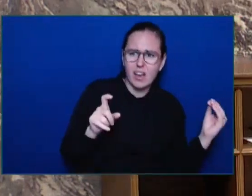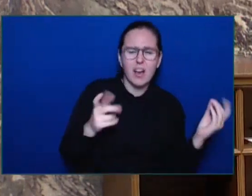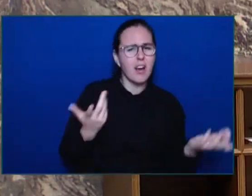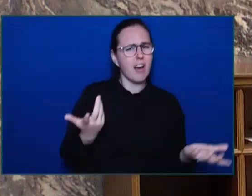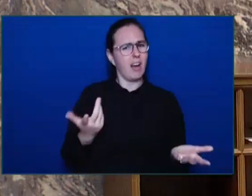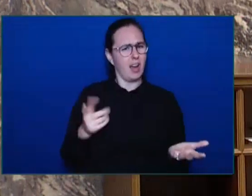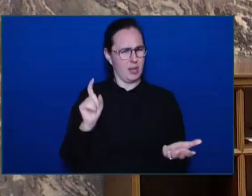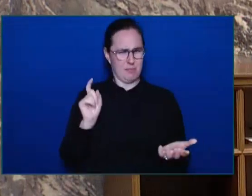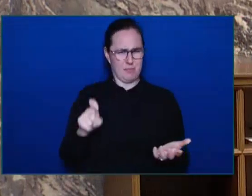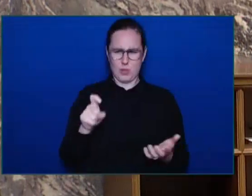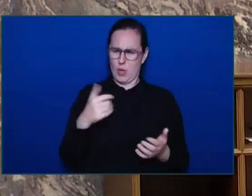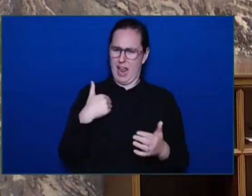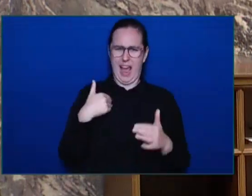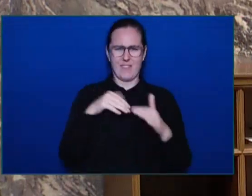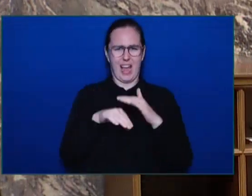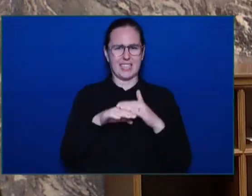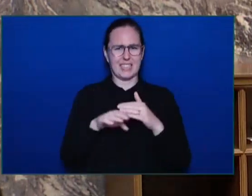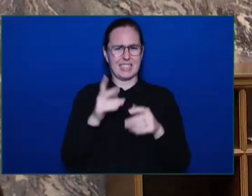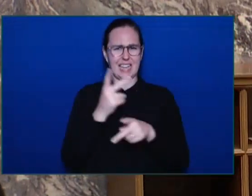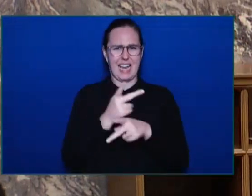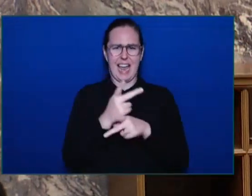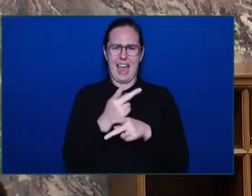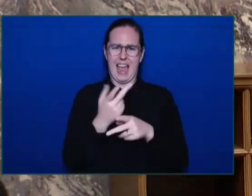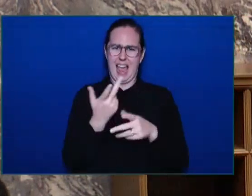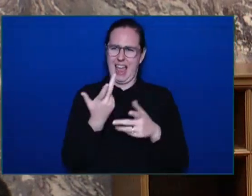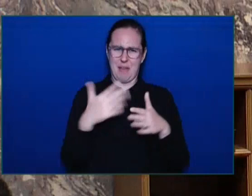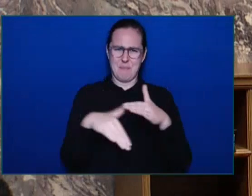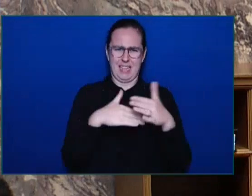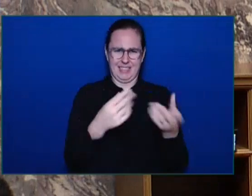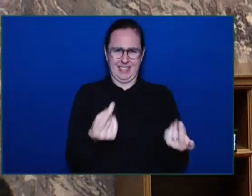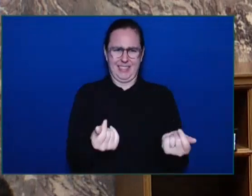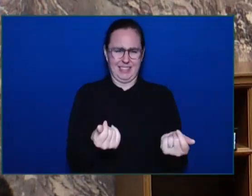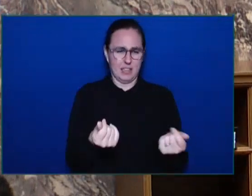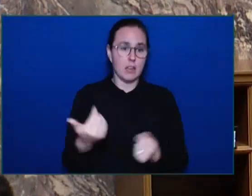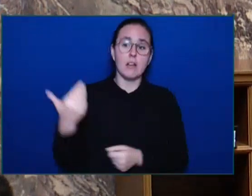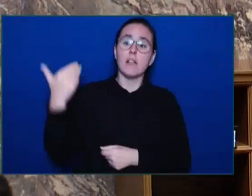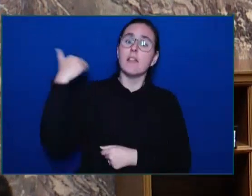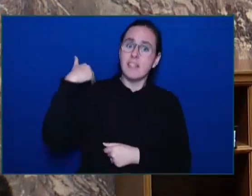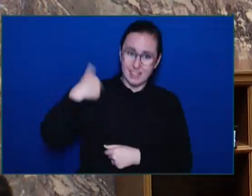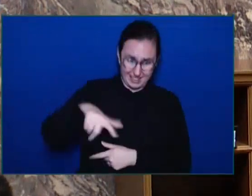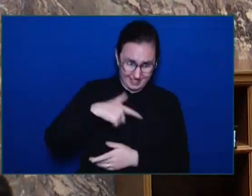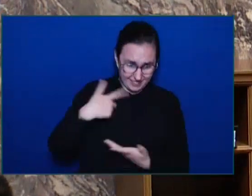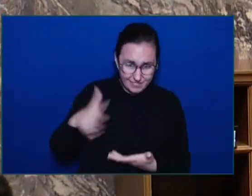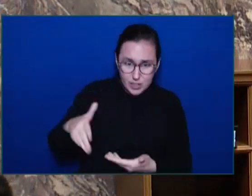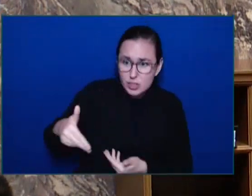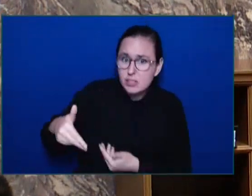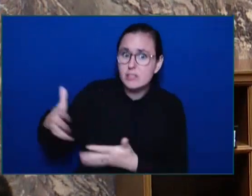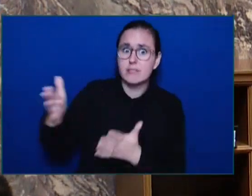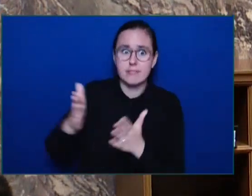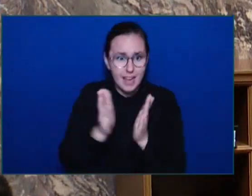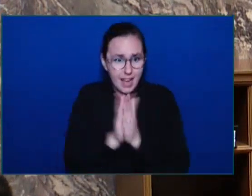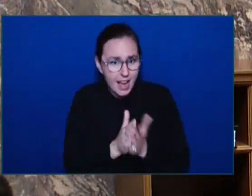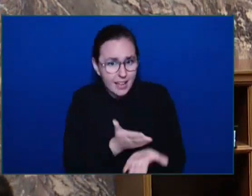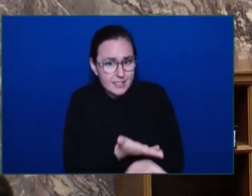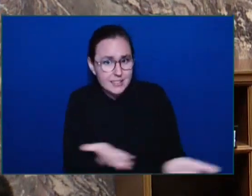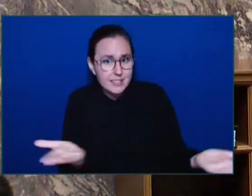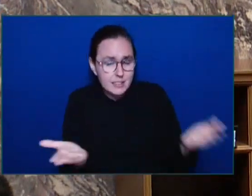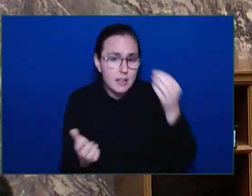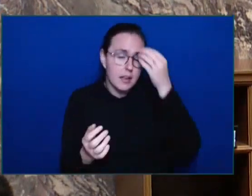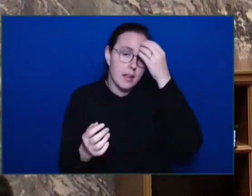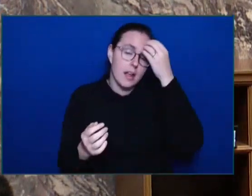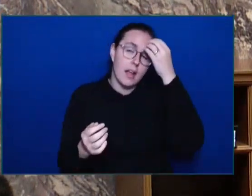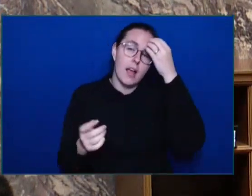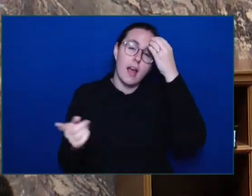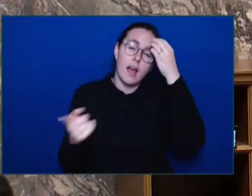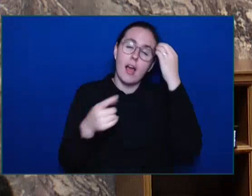ago in this House, and characteristic of this government, the response was, we're having meetings, we're in discussions. Well, since then, this crisis